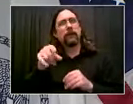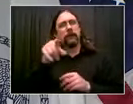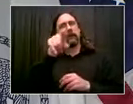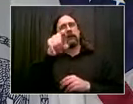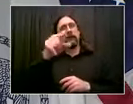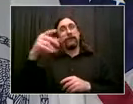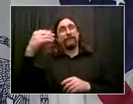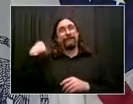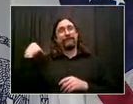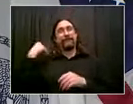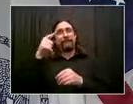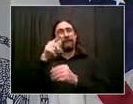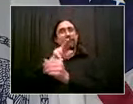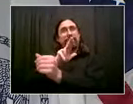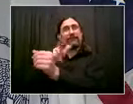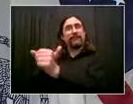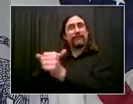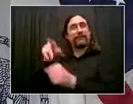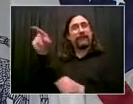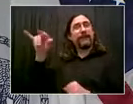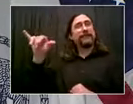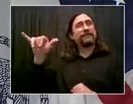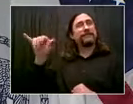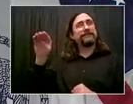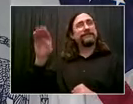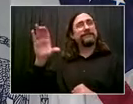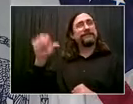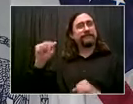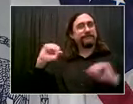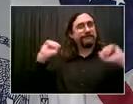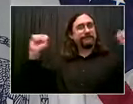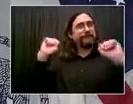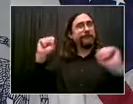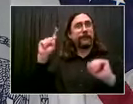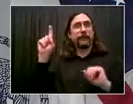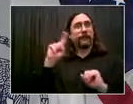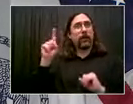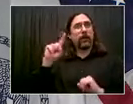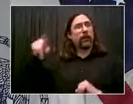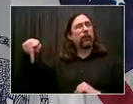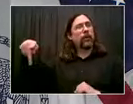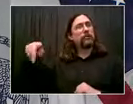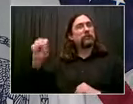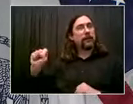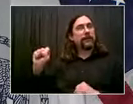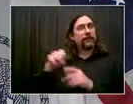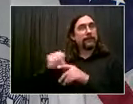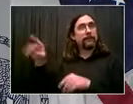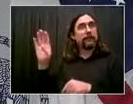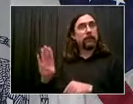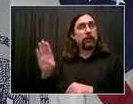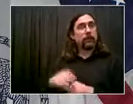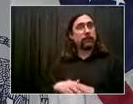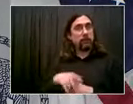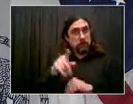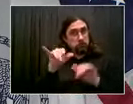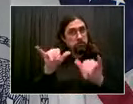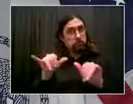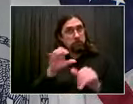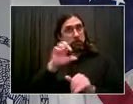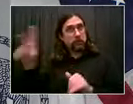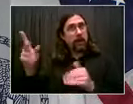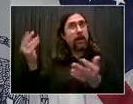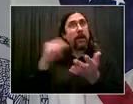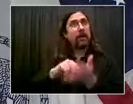time ago, right before the gyms were closed down originally, and you know, I'm looking forward to going back. I think at the rate I'm going, it'll probably be next year